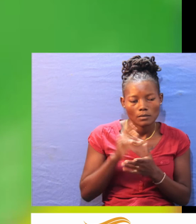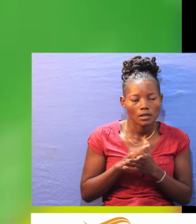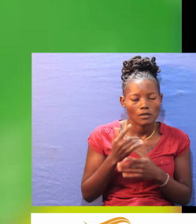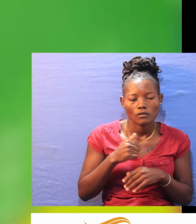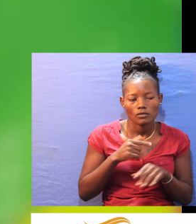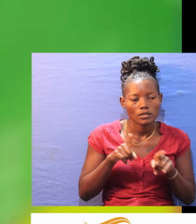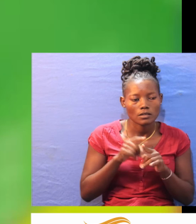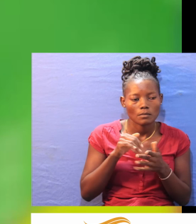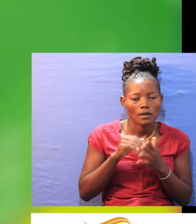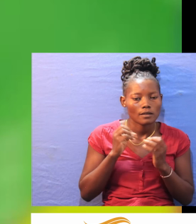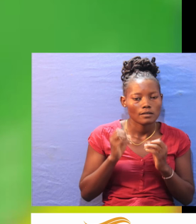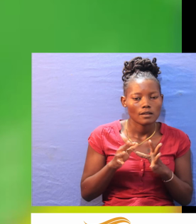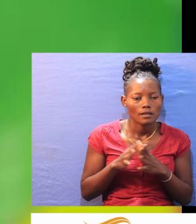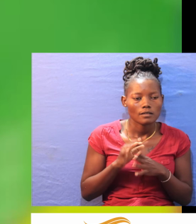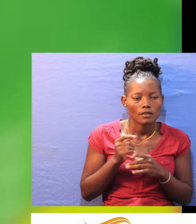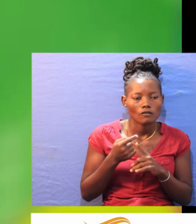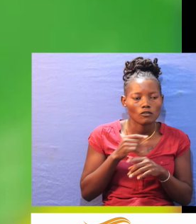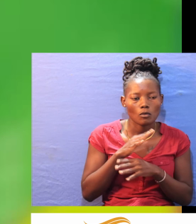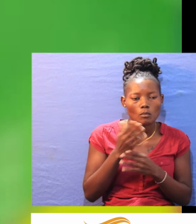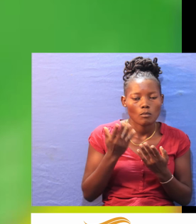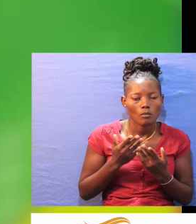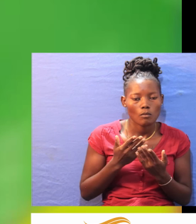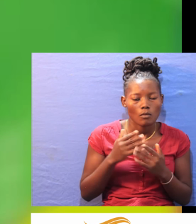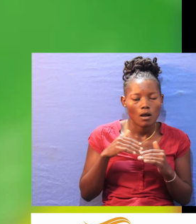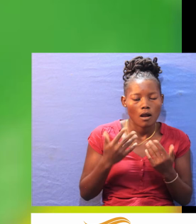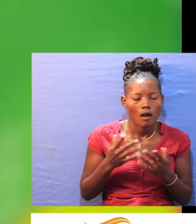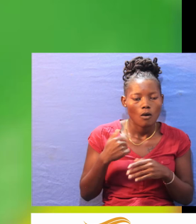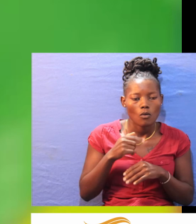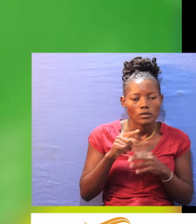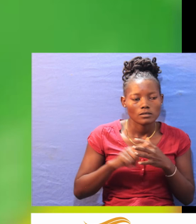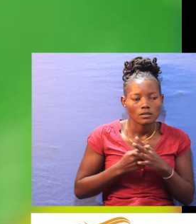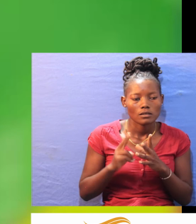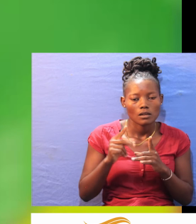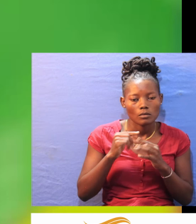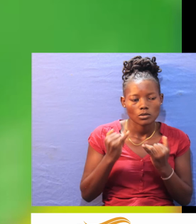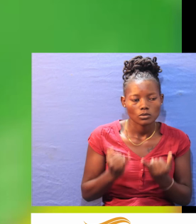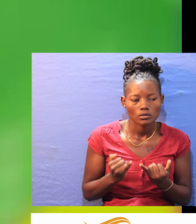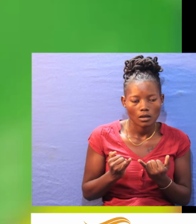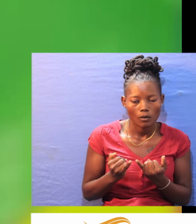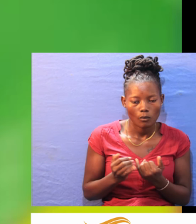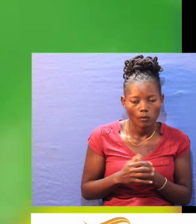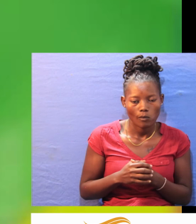from when we started or how we started up to this point. We've gotten